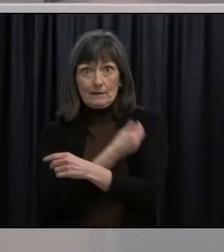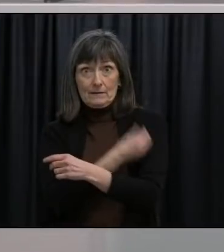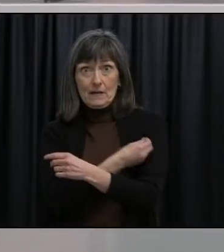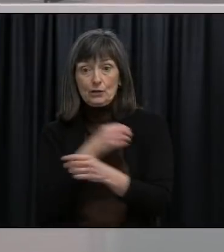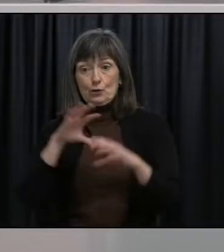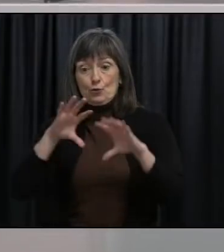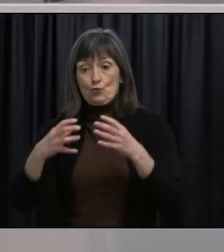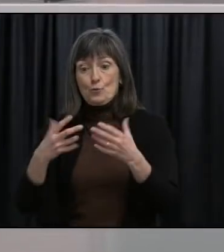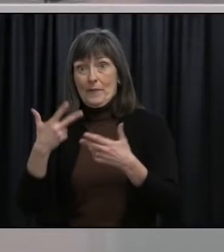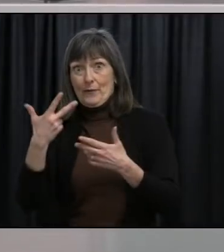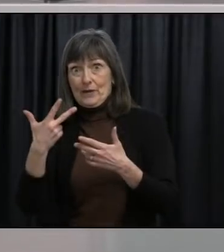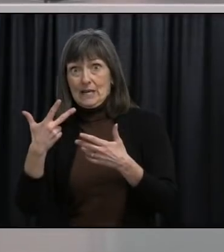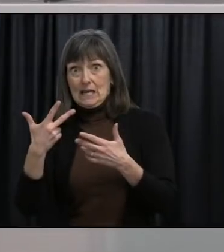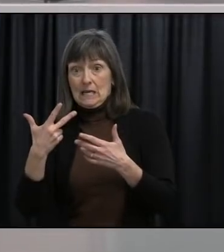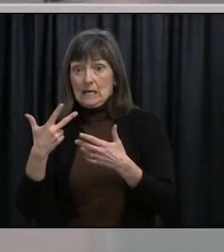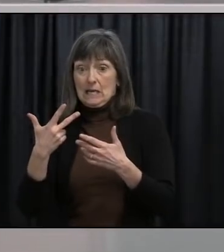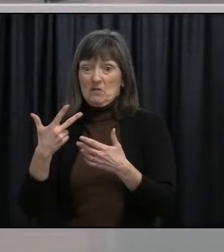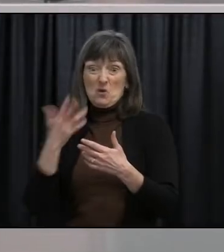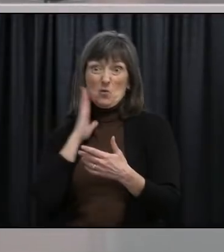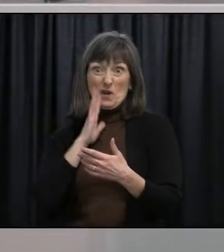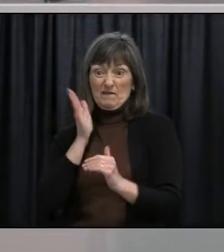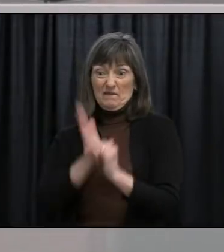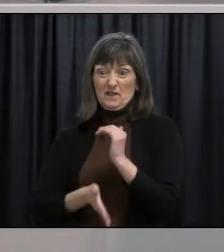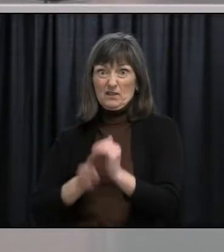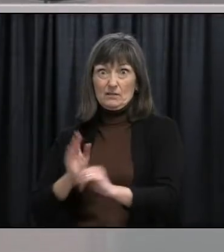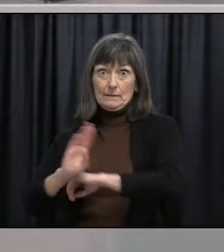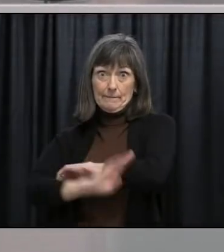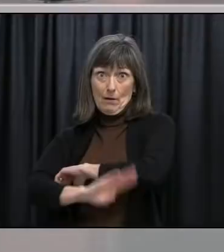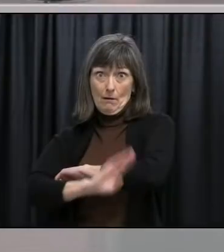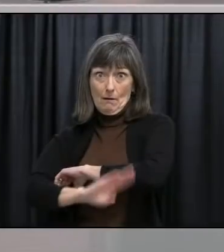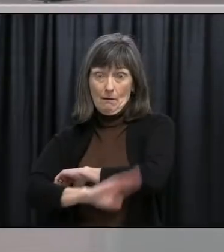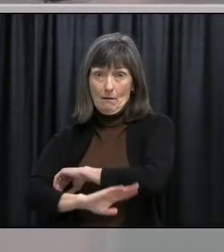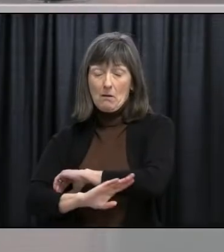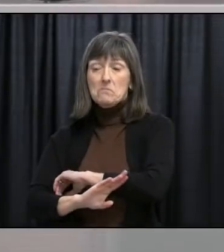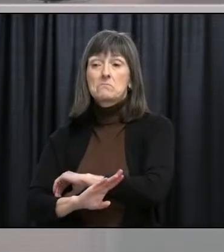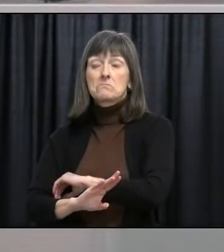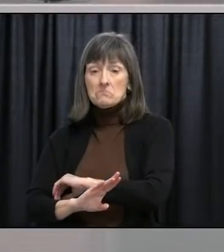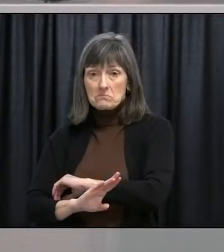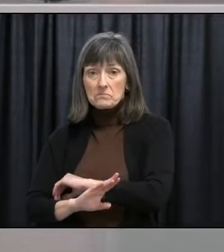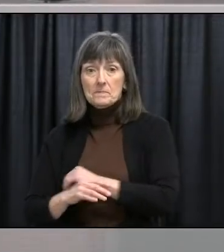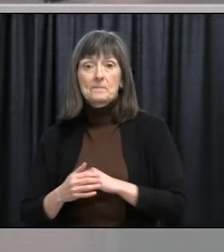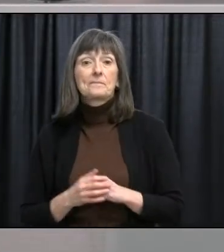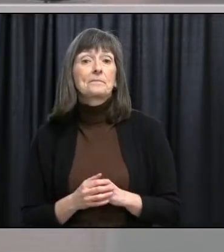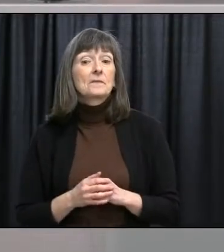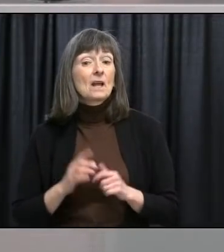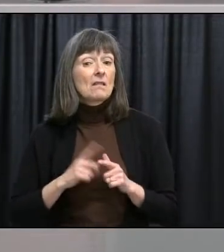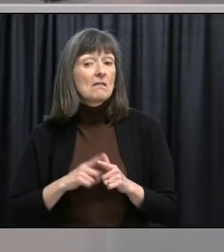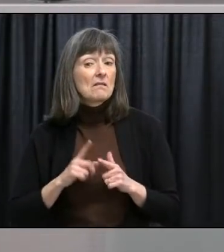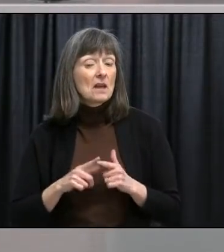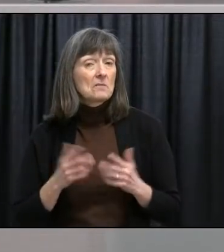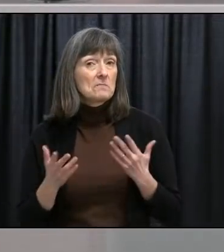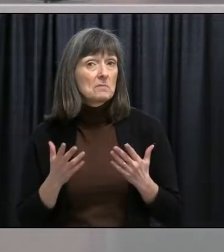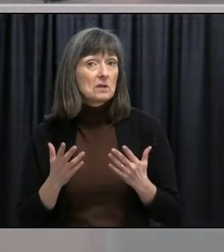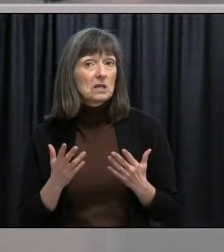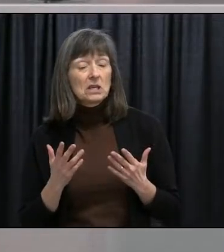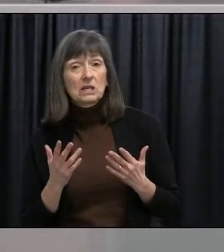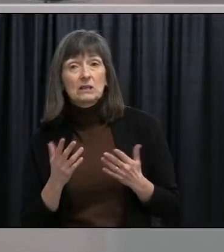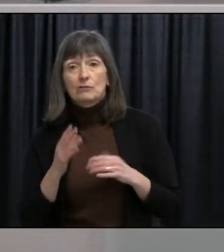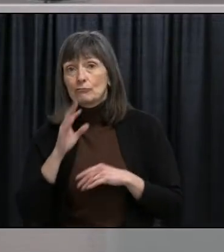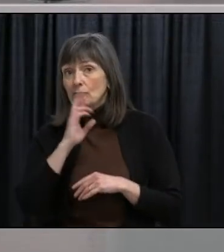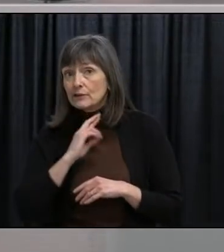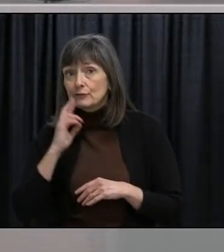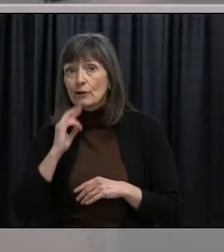that we'll see things like restrictions at the border or reduced capacity at restaurants, things like that, rolled